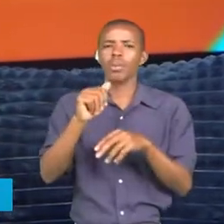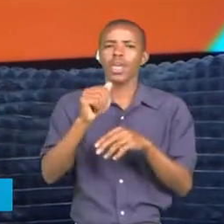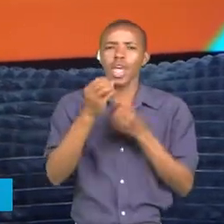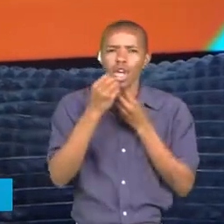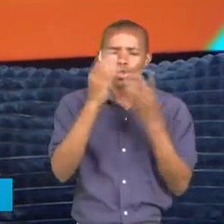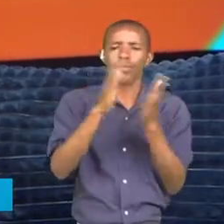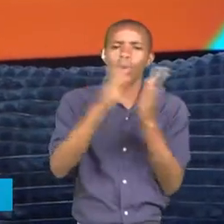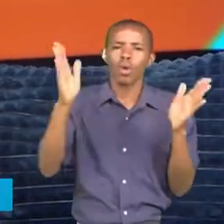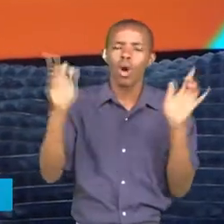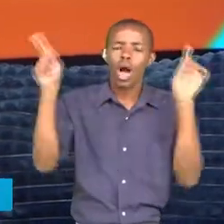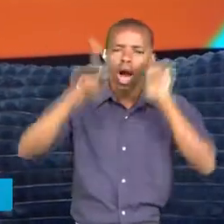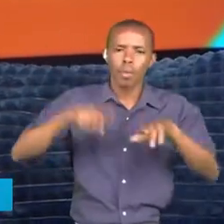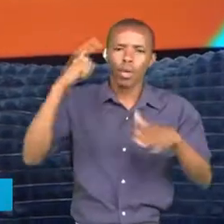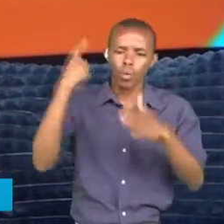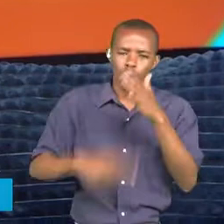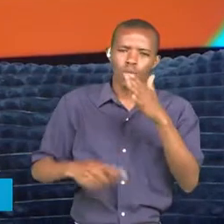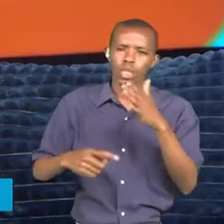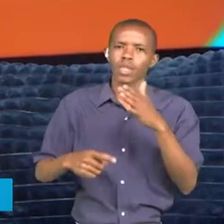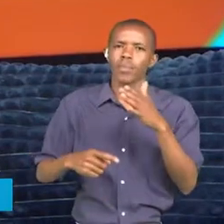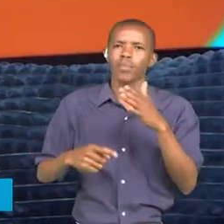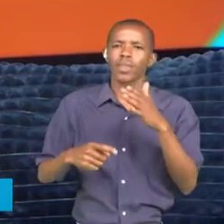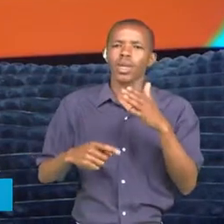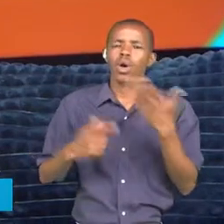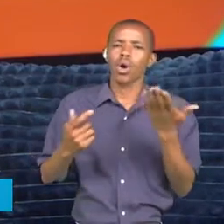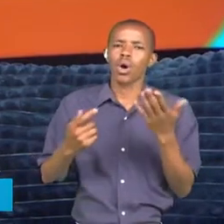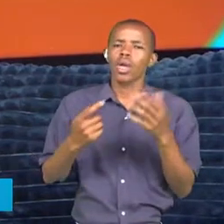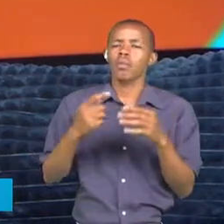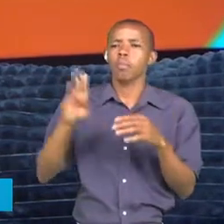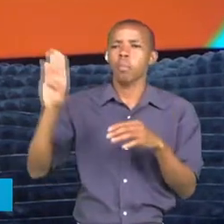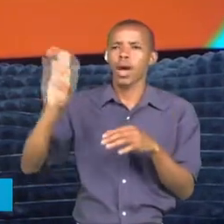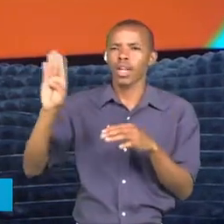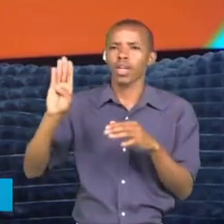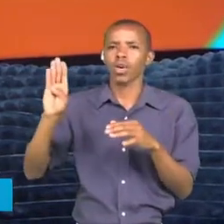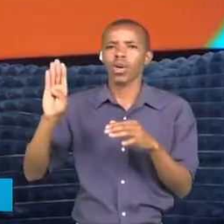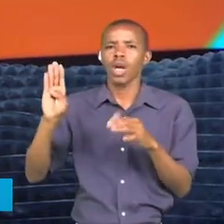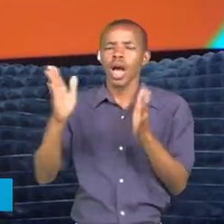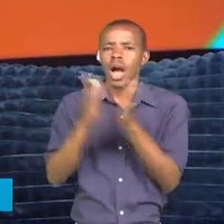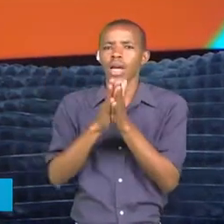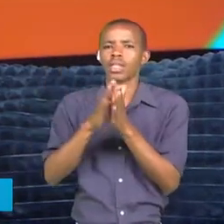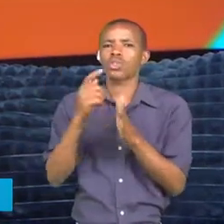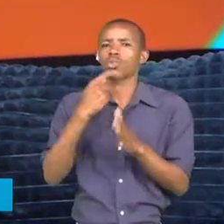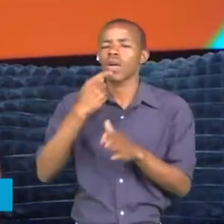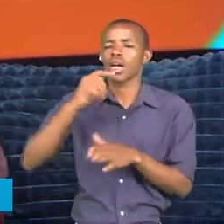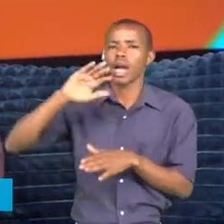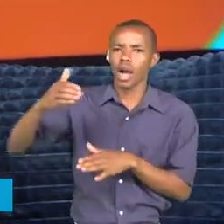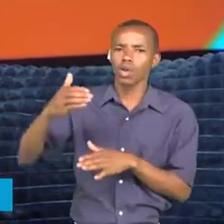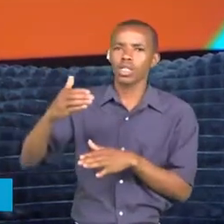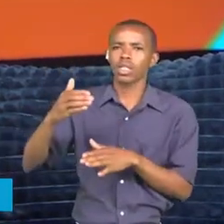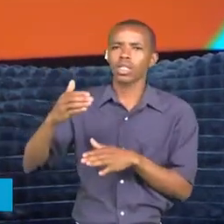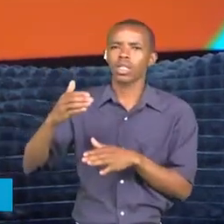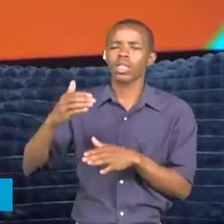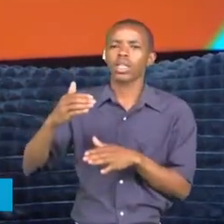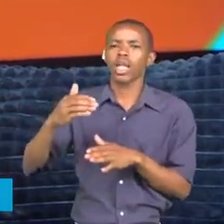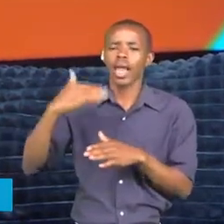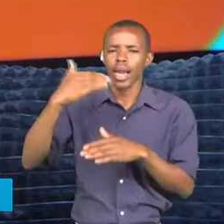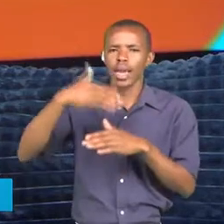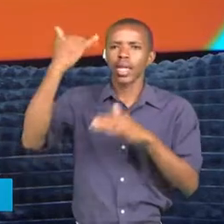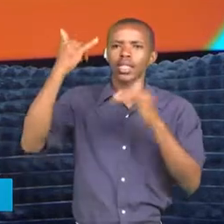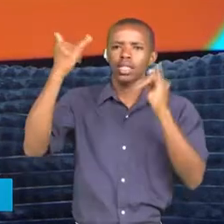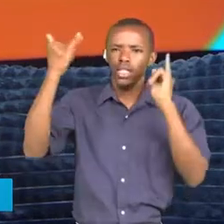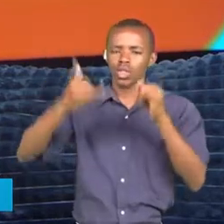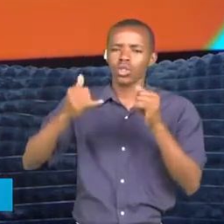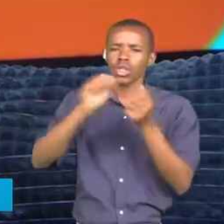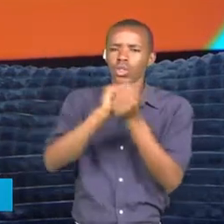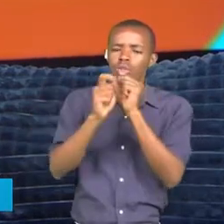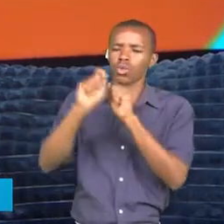on what's happening and whatever is happening in Baringo and, of course, in Turkana County on our subsequent bulletins. That is 168